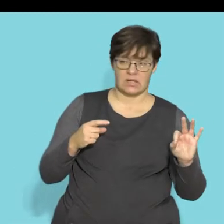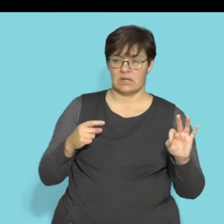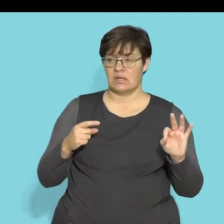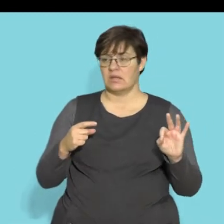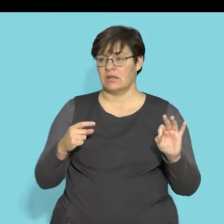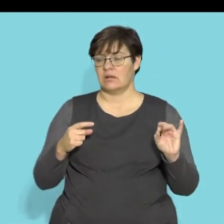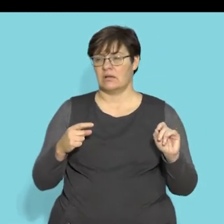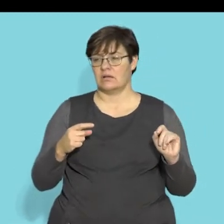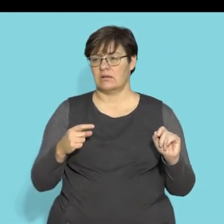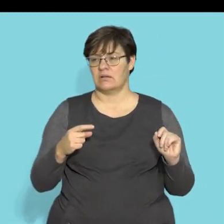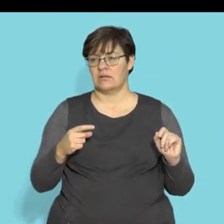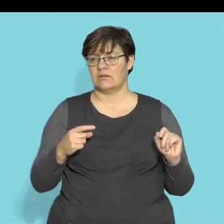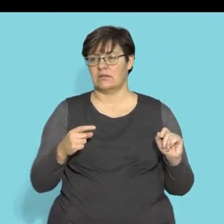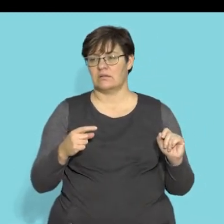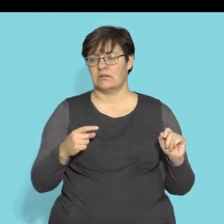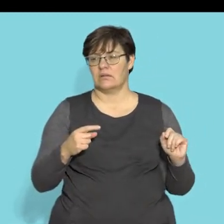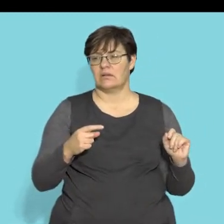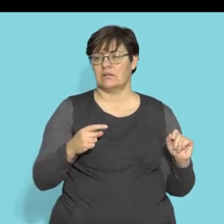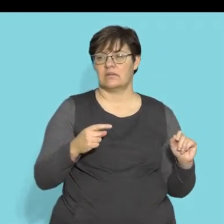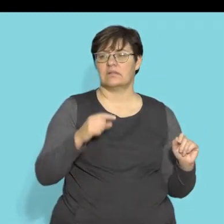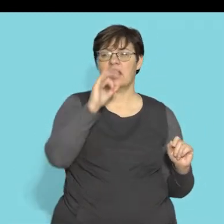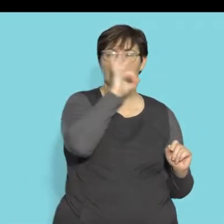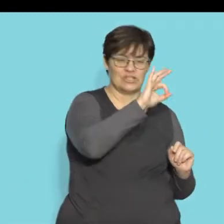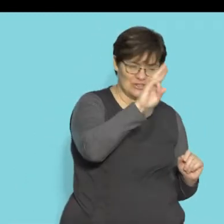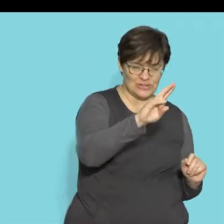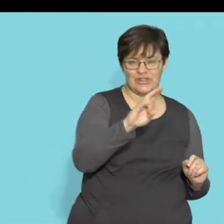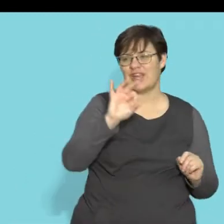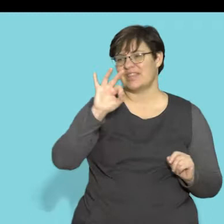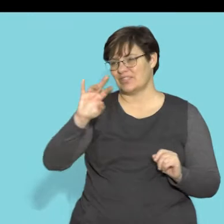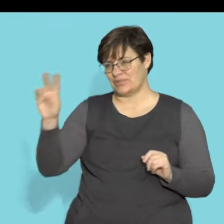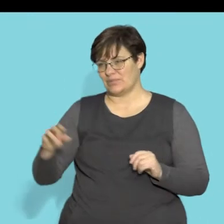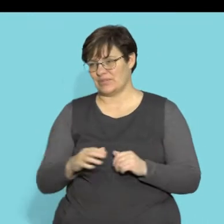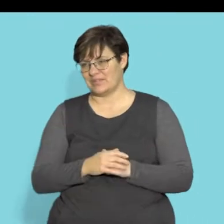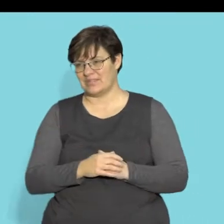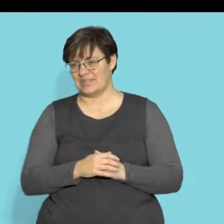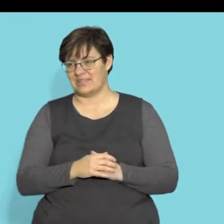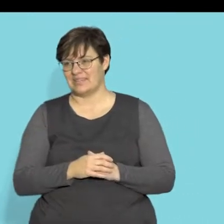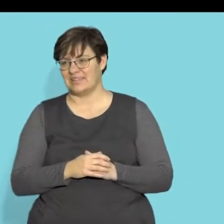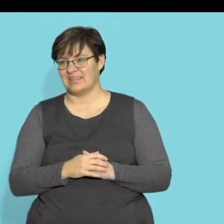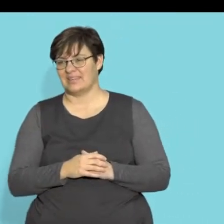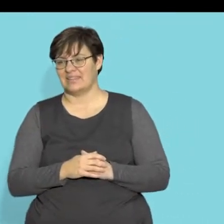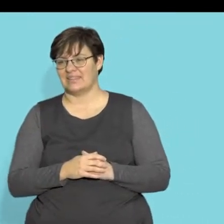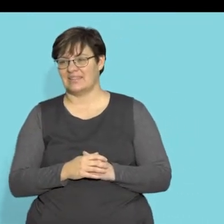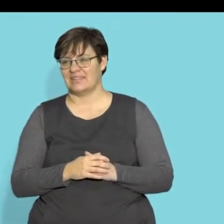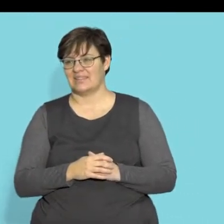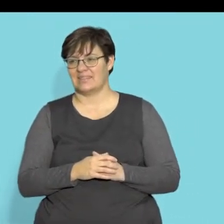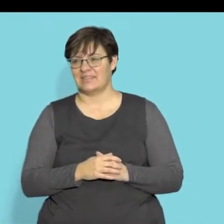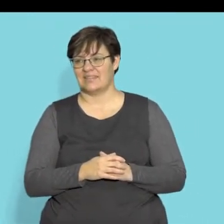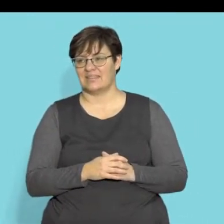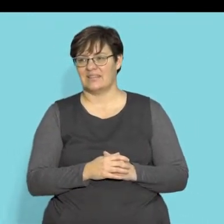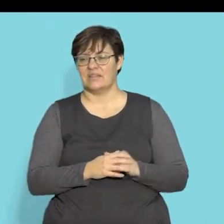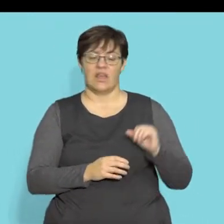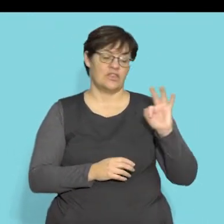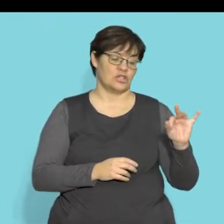divide 64 by 2, and that's testing my maths, 32. So I'm going to retract and say that